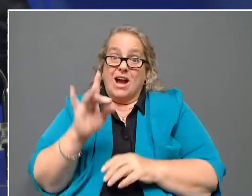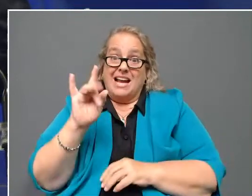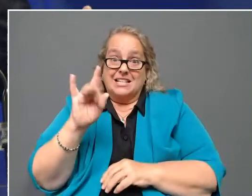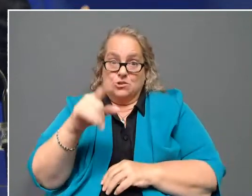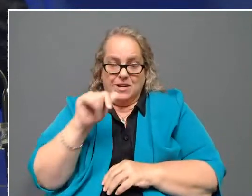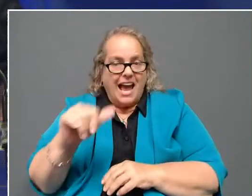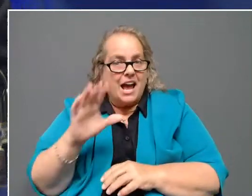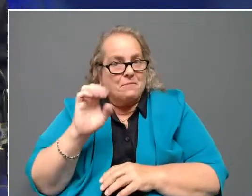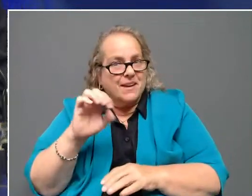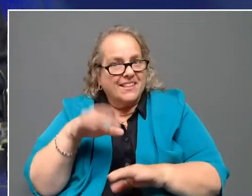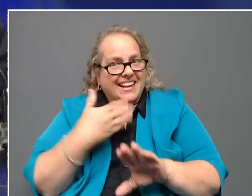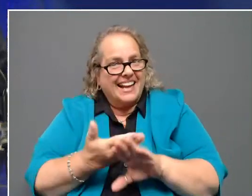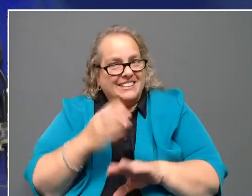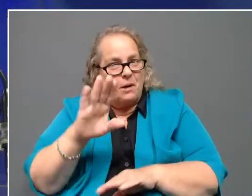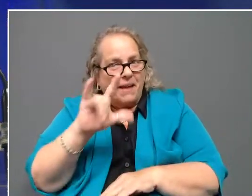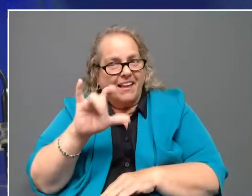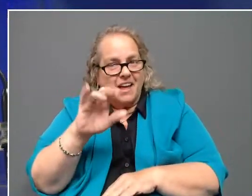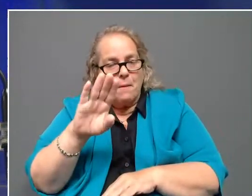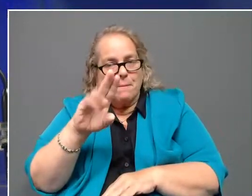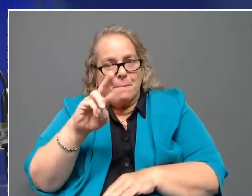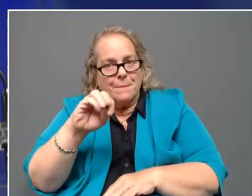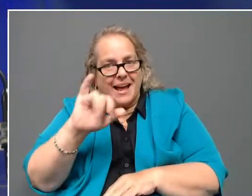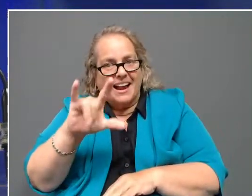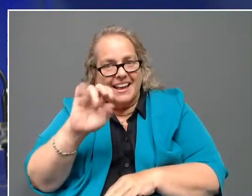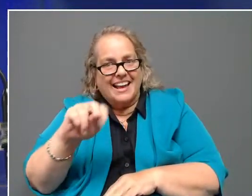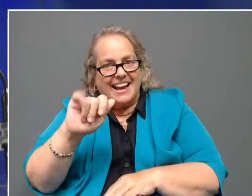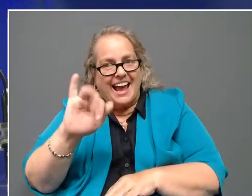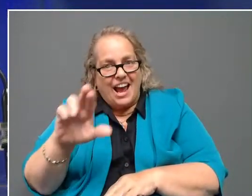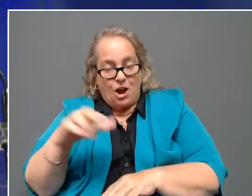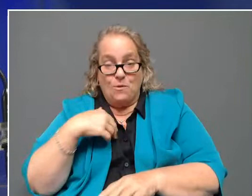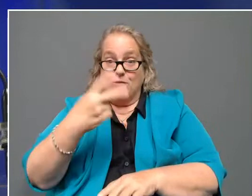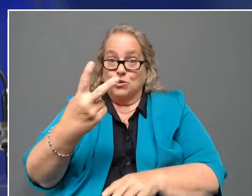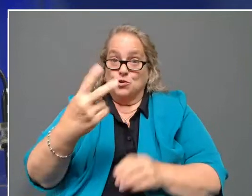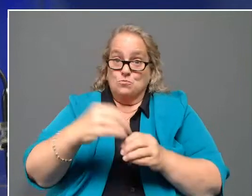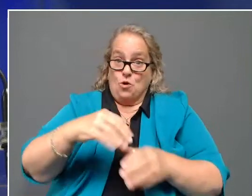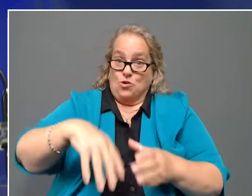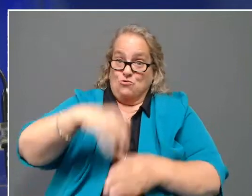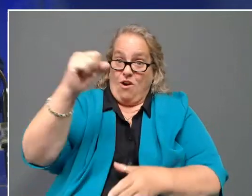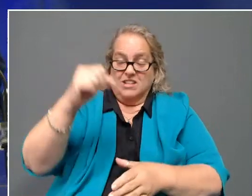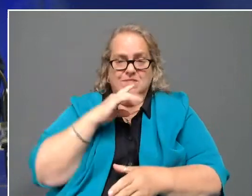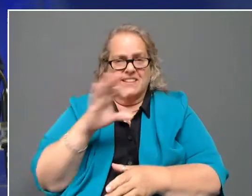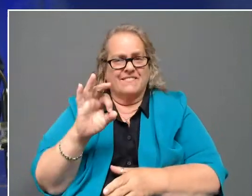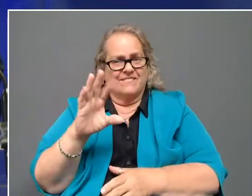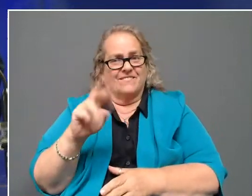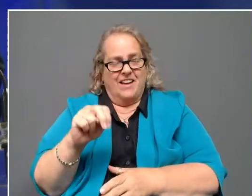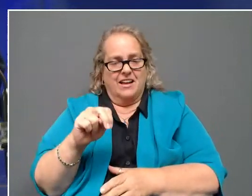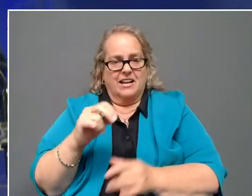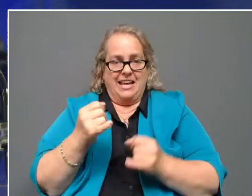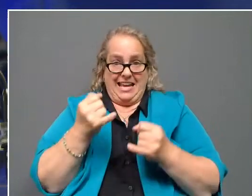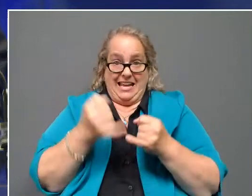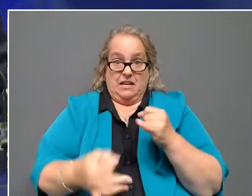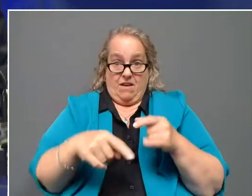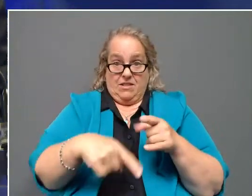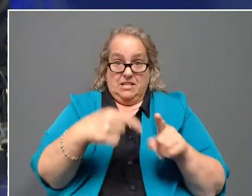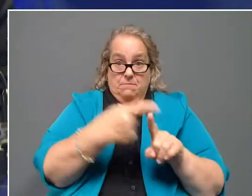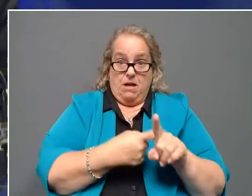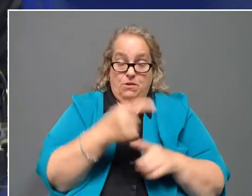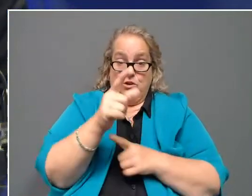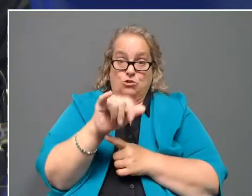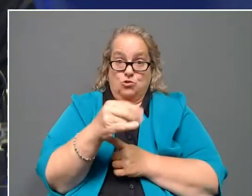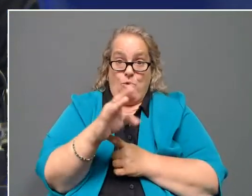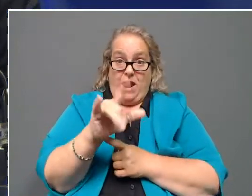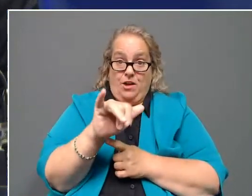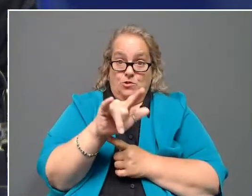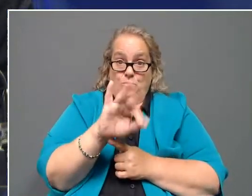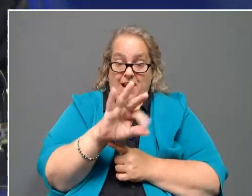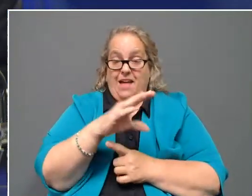getting it. We have 2 more drawings. These have been fun. They're coming at the end of this month, July 29th and August